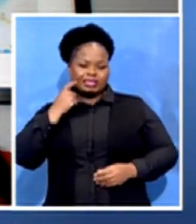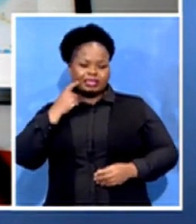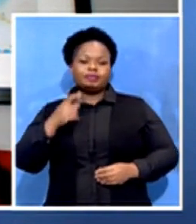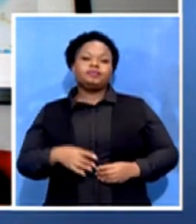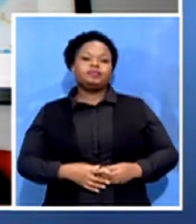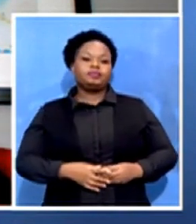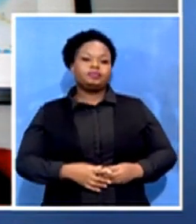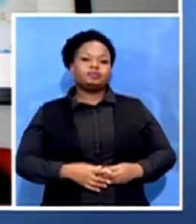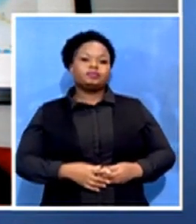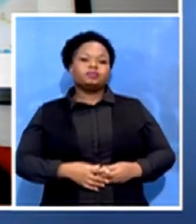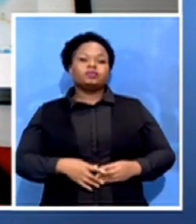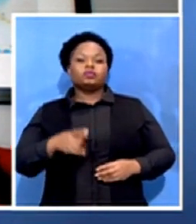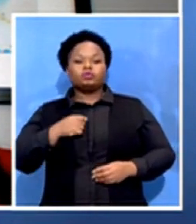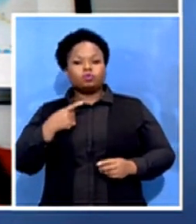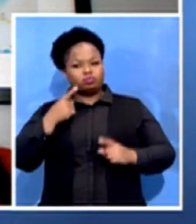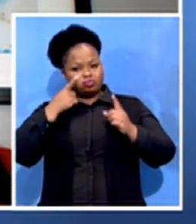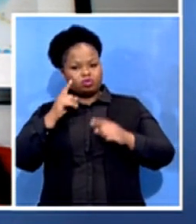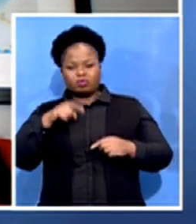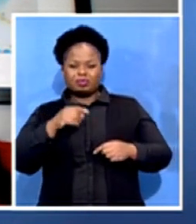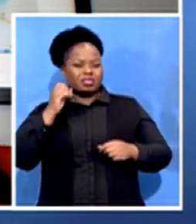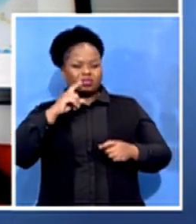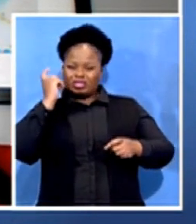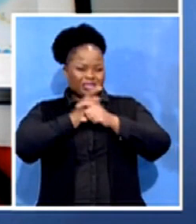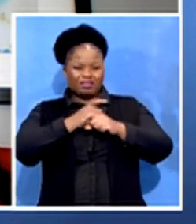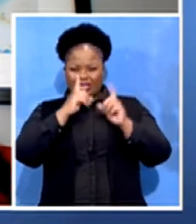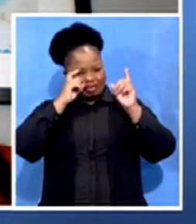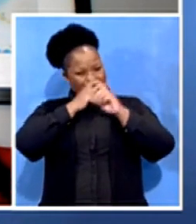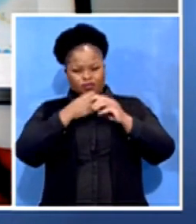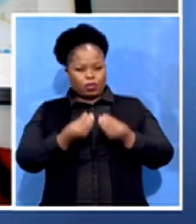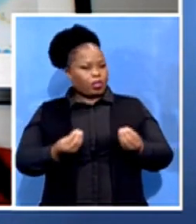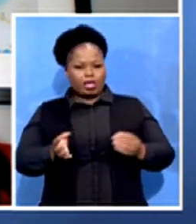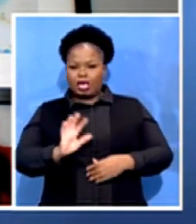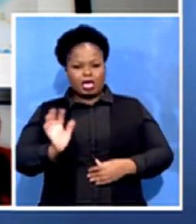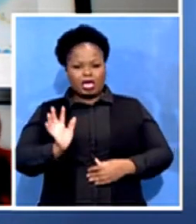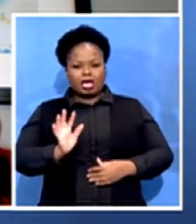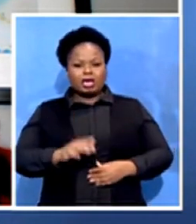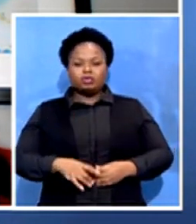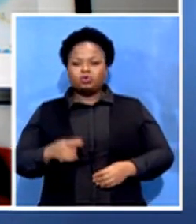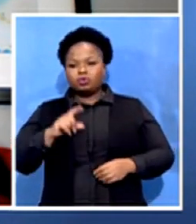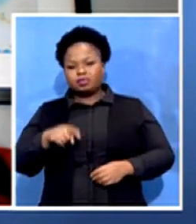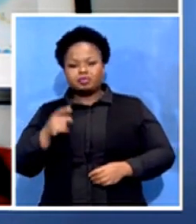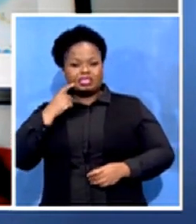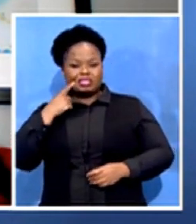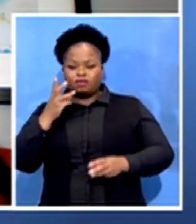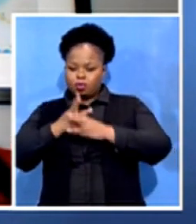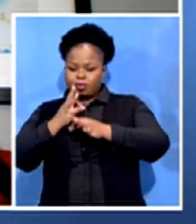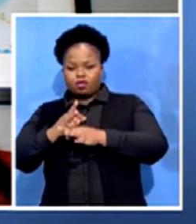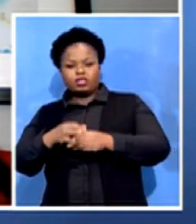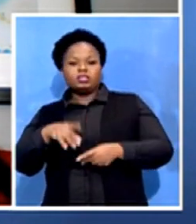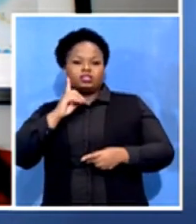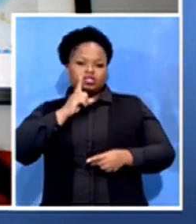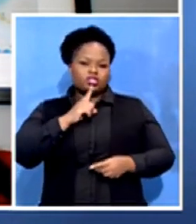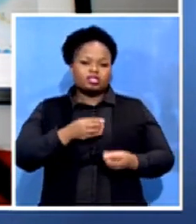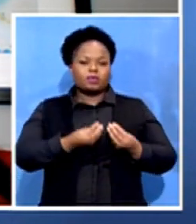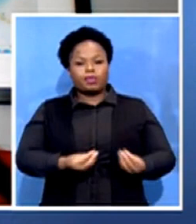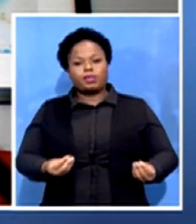don't want something that's complex for these kids to try operate either, or parents or teachers. So pretty much you go onto the Google